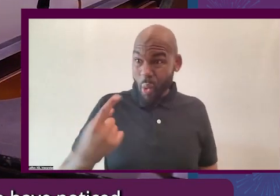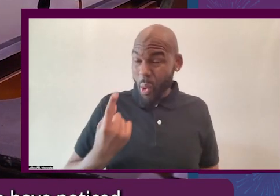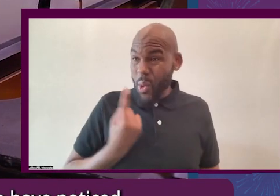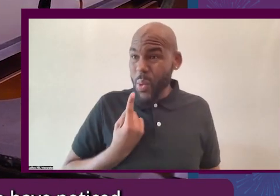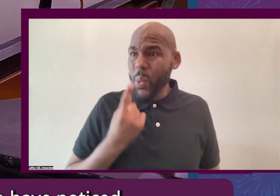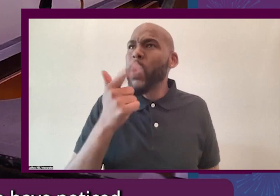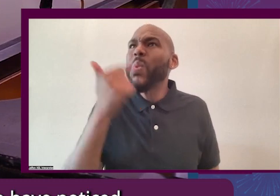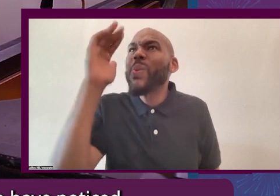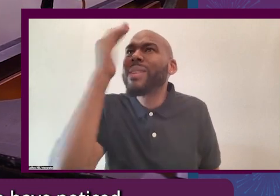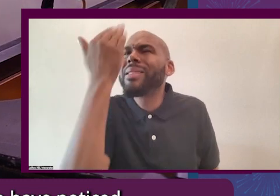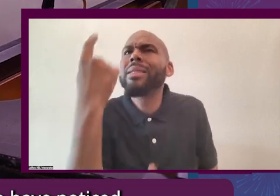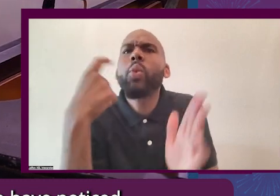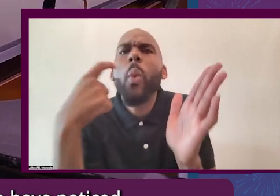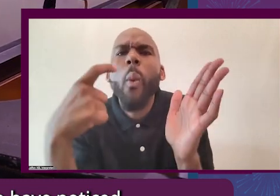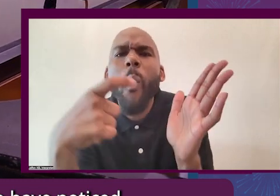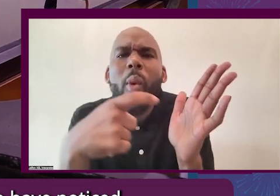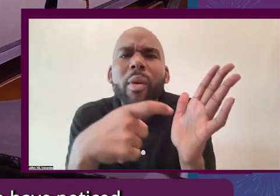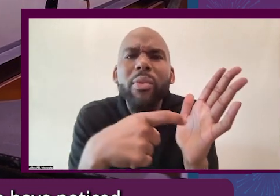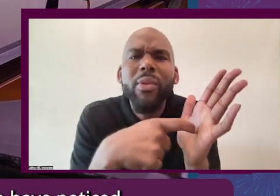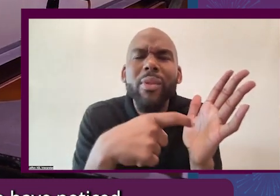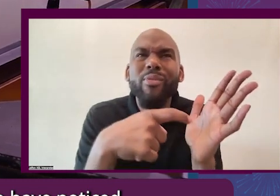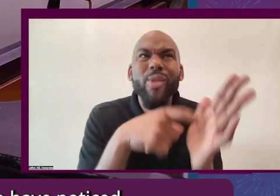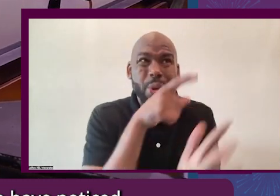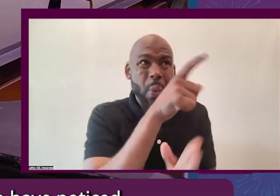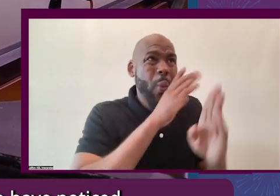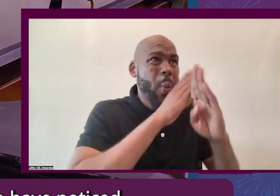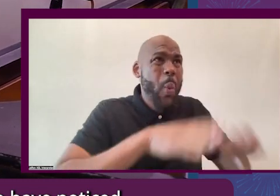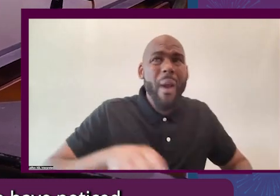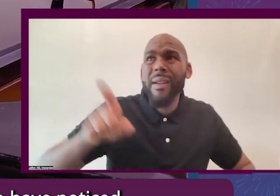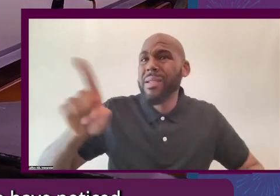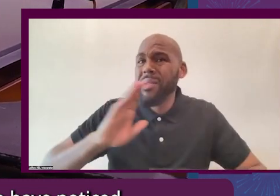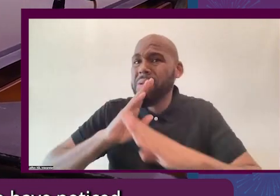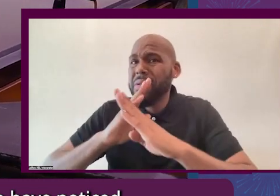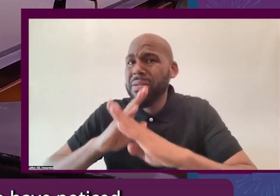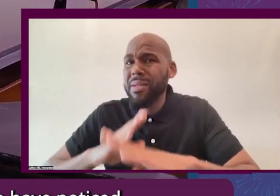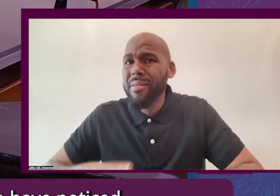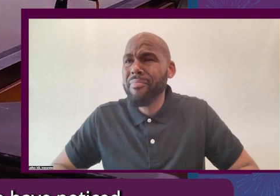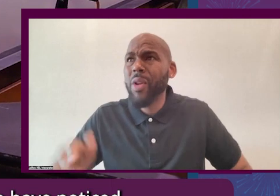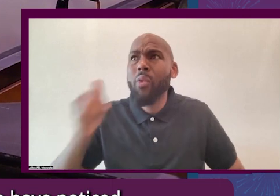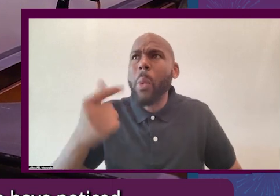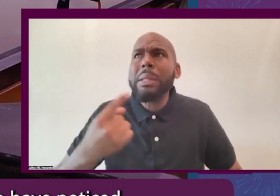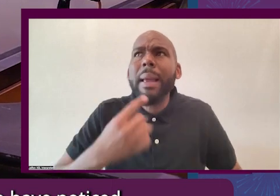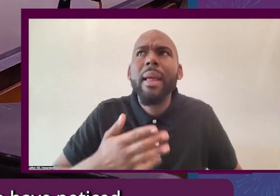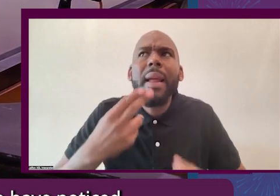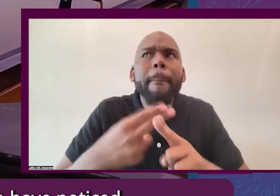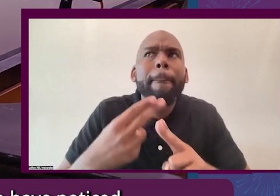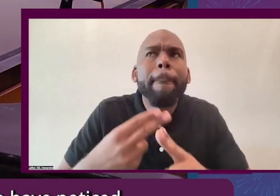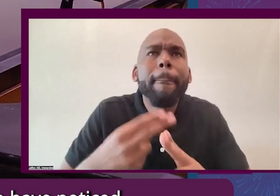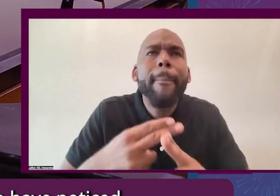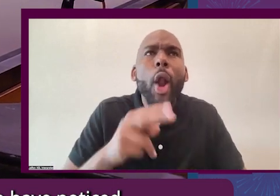Am I the only one who seems to have noticed the cat has got your tongue when saying